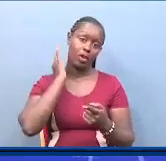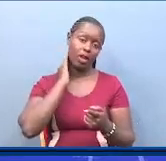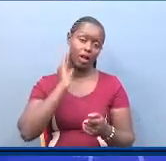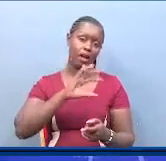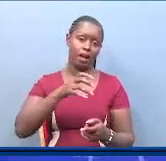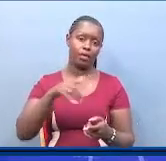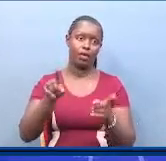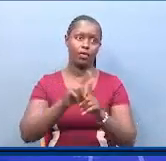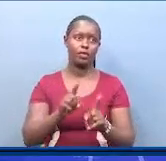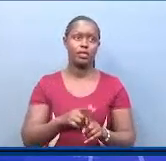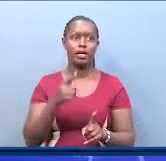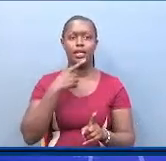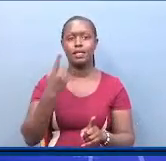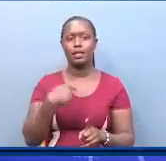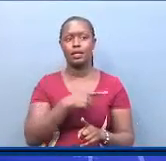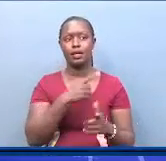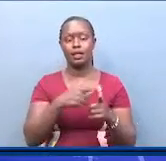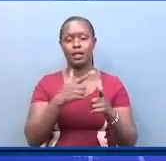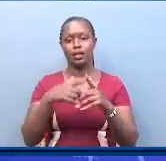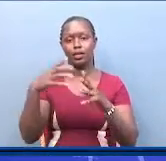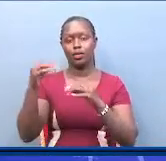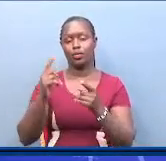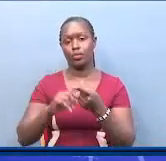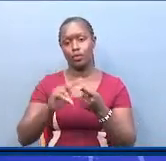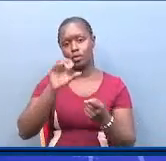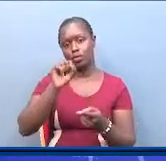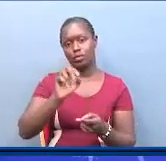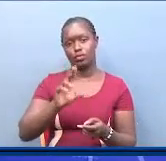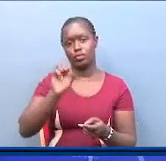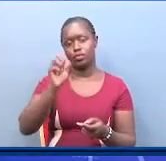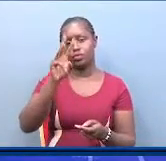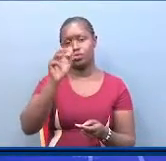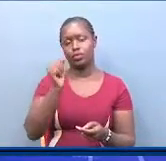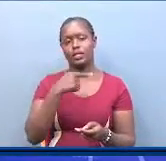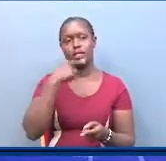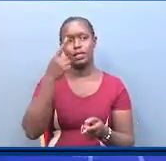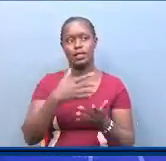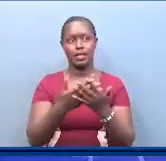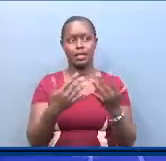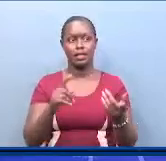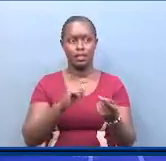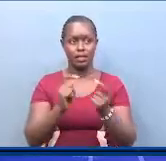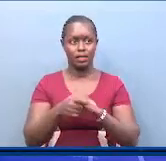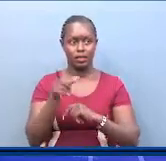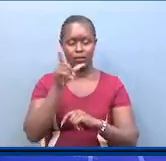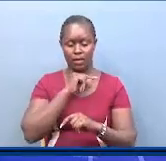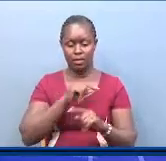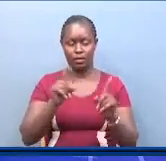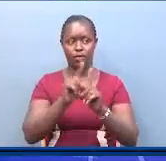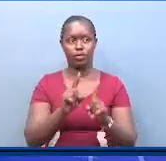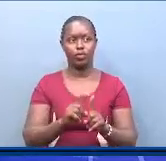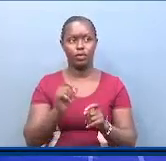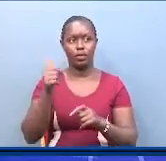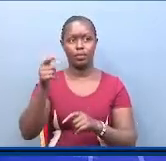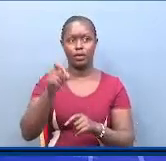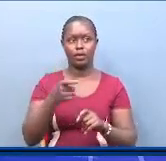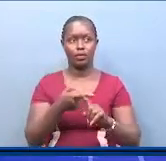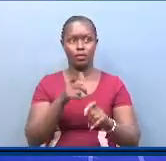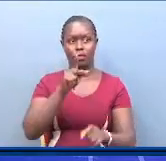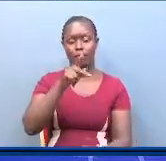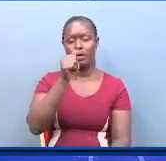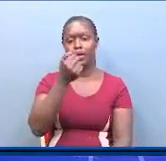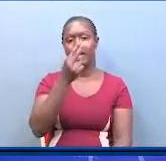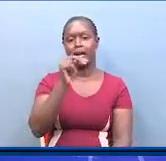chopper. And I can tell you, then we went to Suswa. I can tell you things have changed. When and I'm a candidate in Kagema constituency, vying